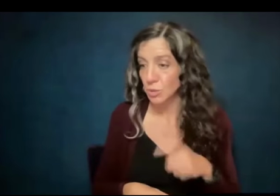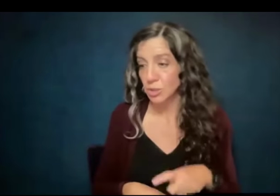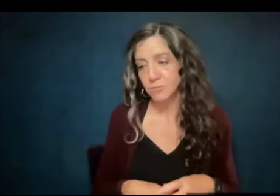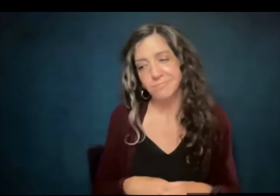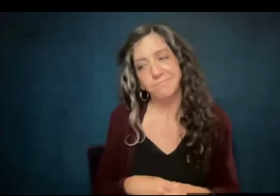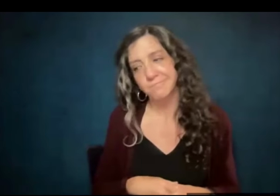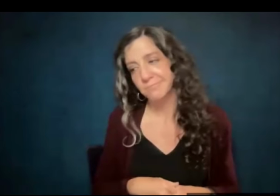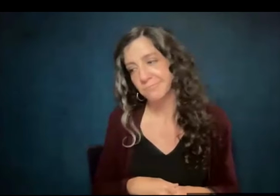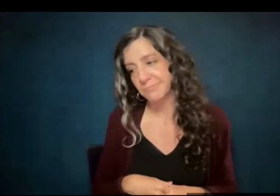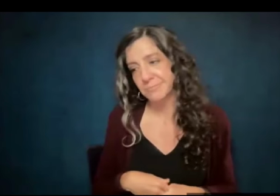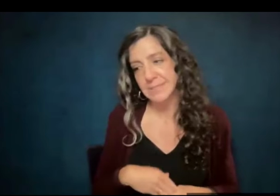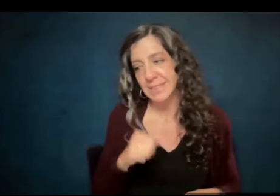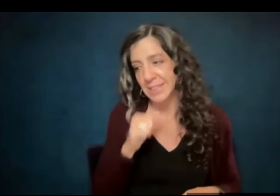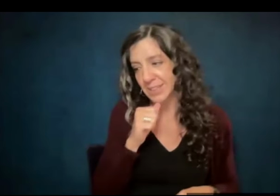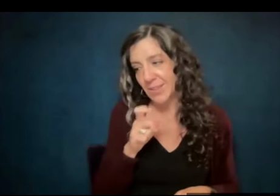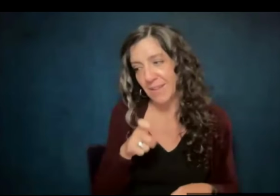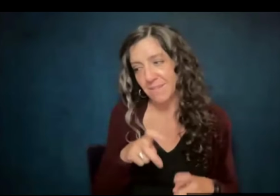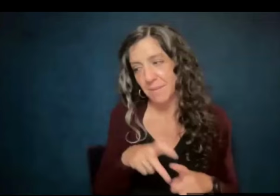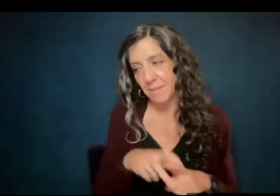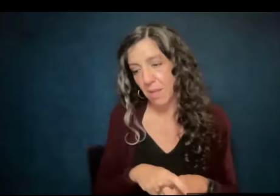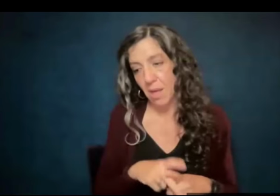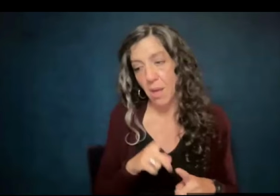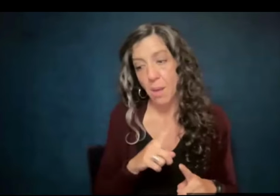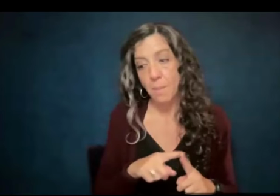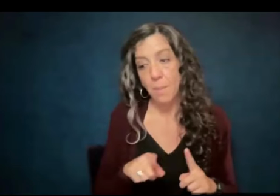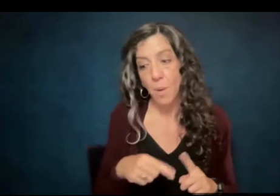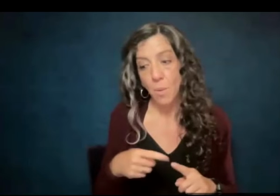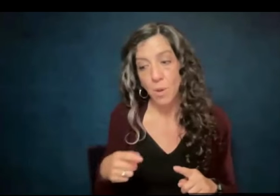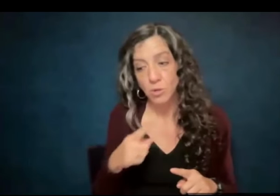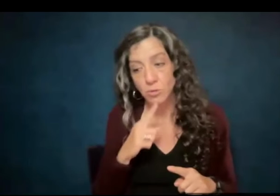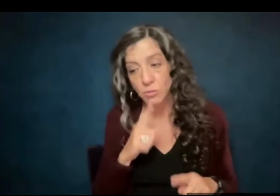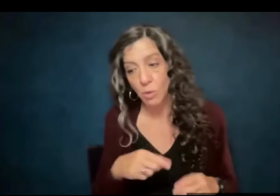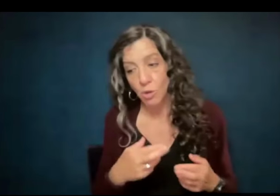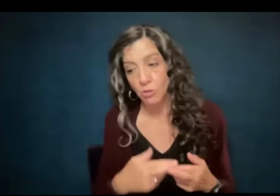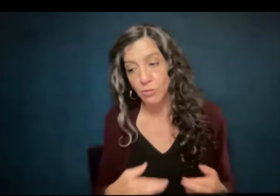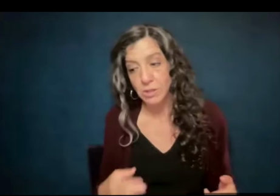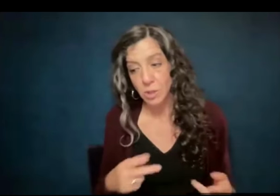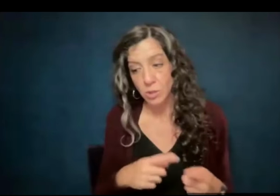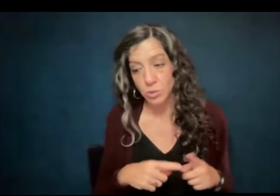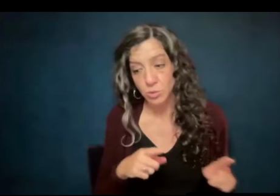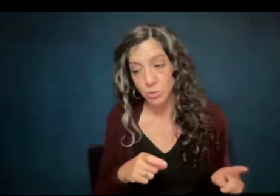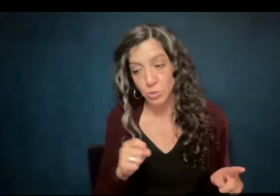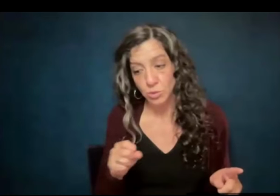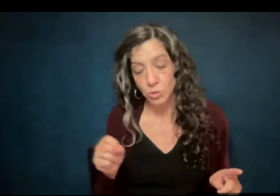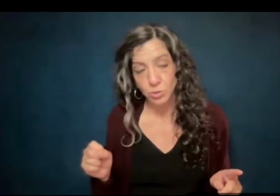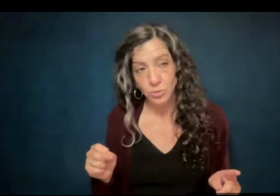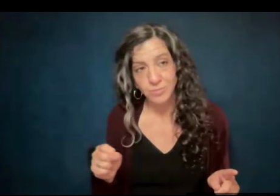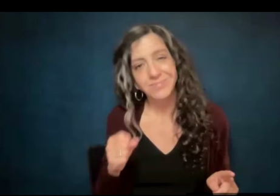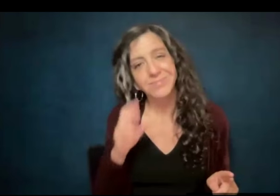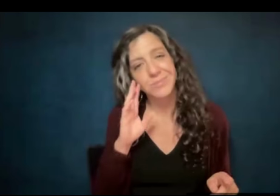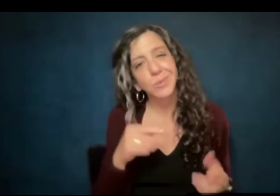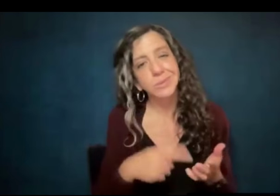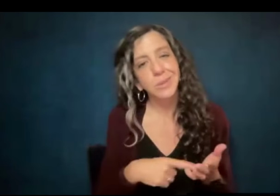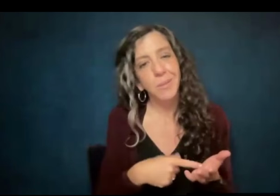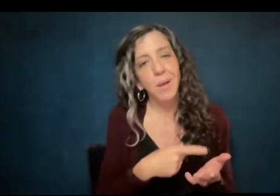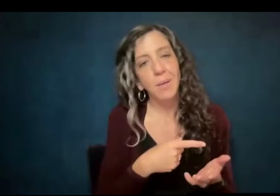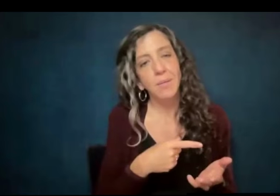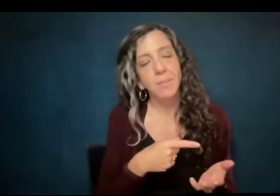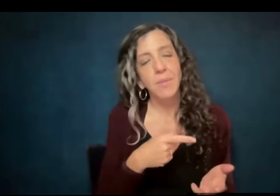apply for it, but when you're reporting your resources to Social Security, every so often they do a redetermination, right? They bring you